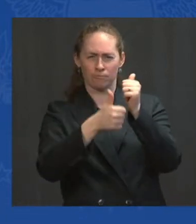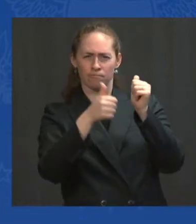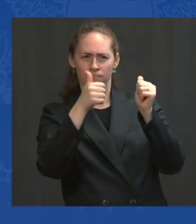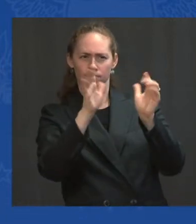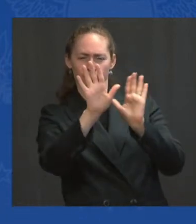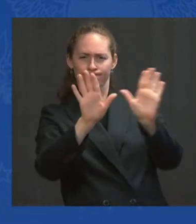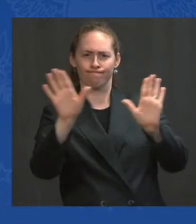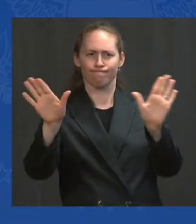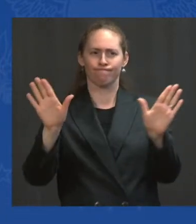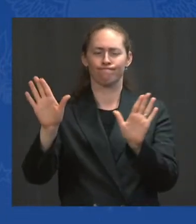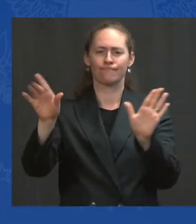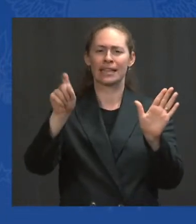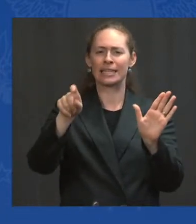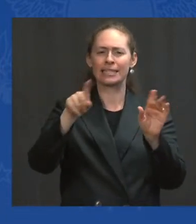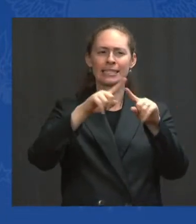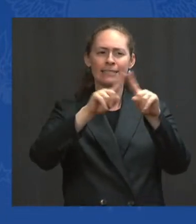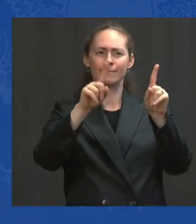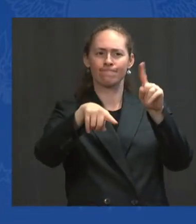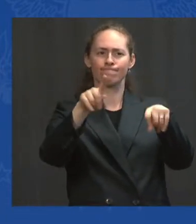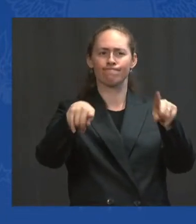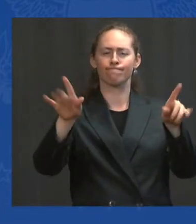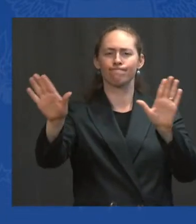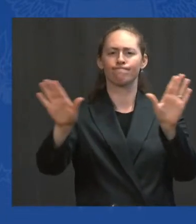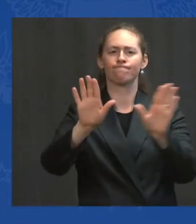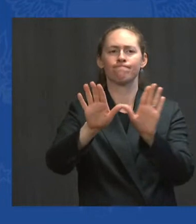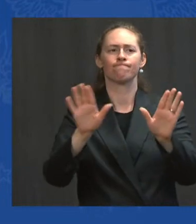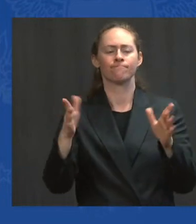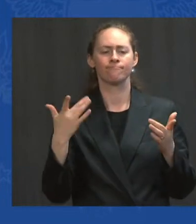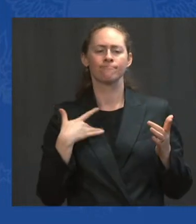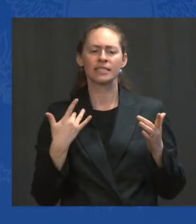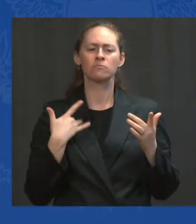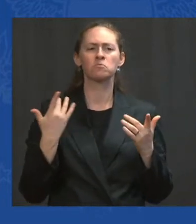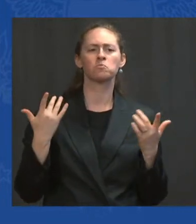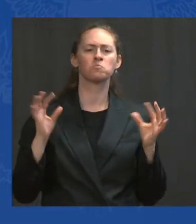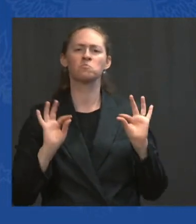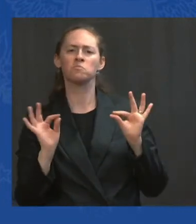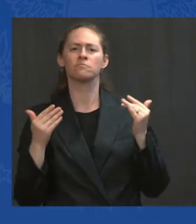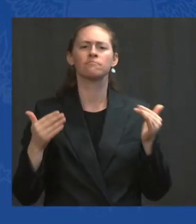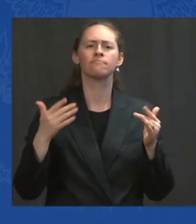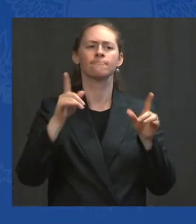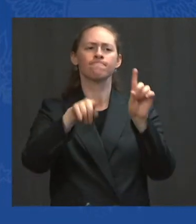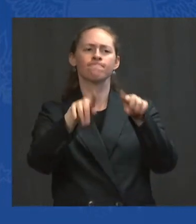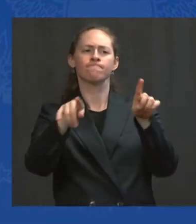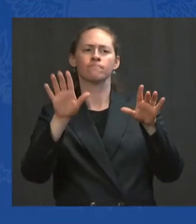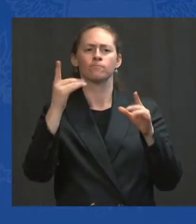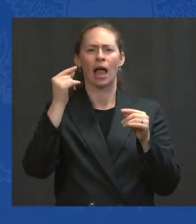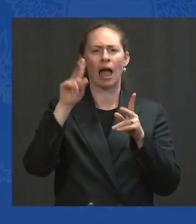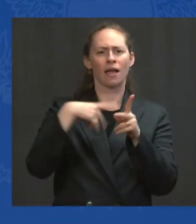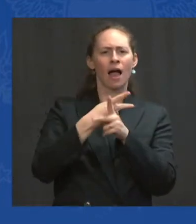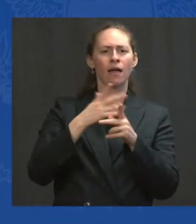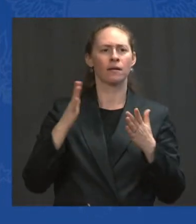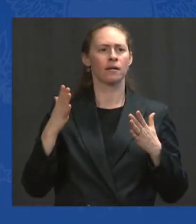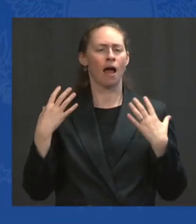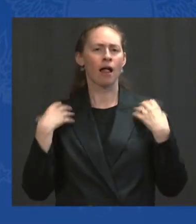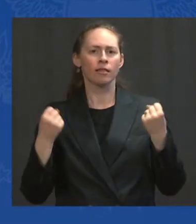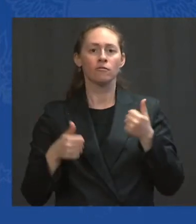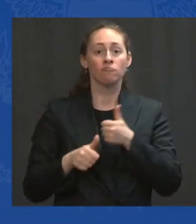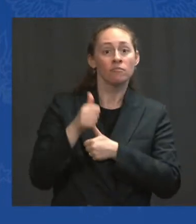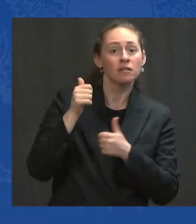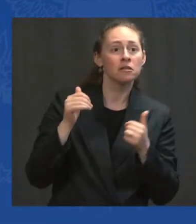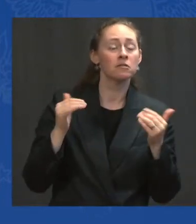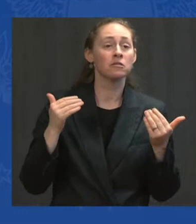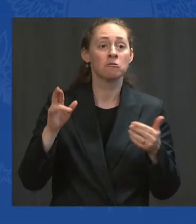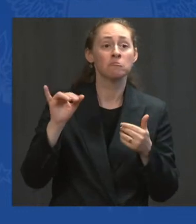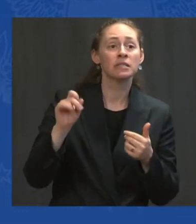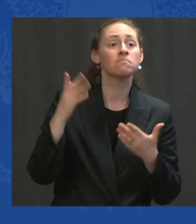own level of the risk that they would like to take. And there are many individuals who would feel, because of age or